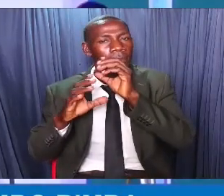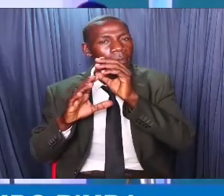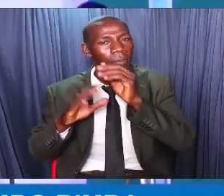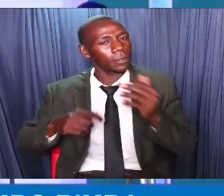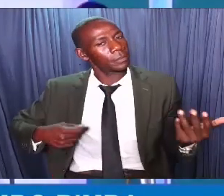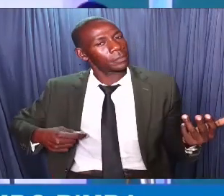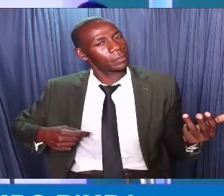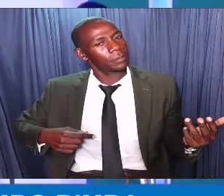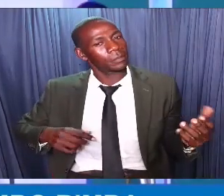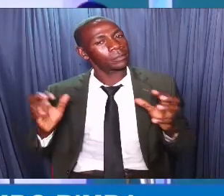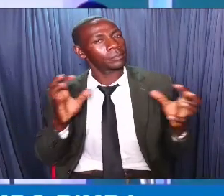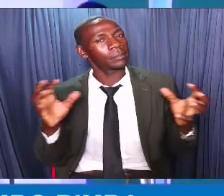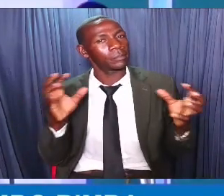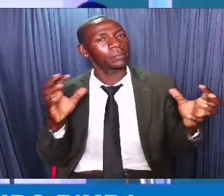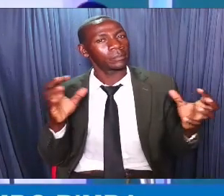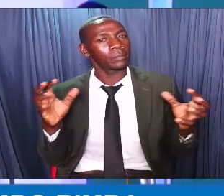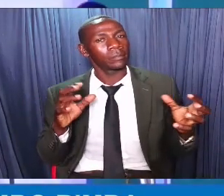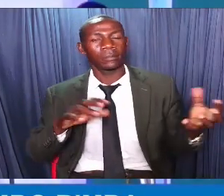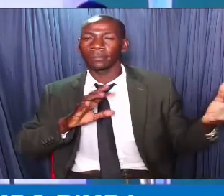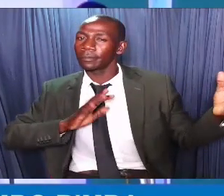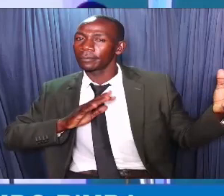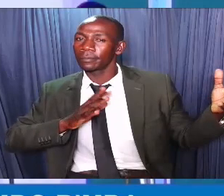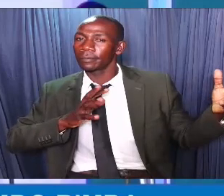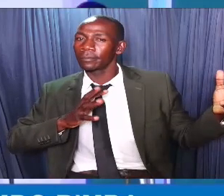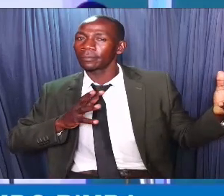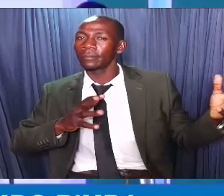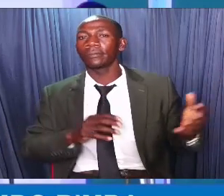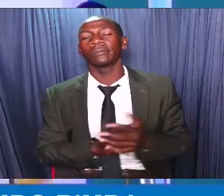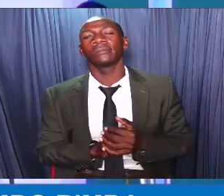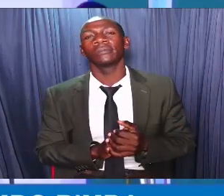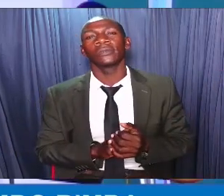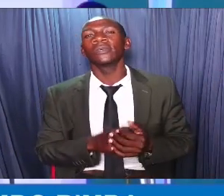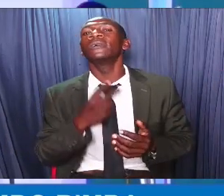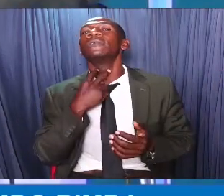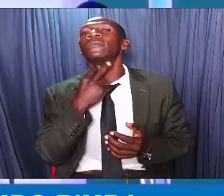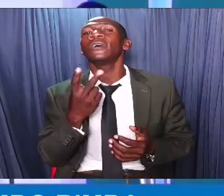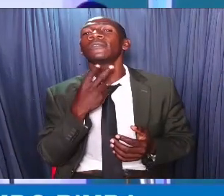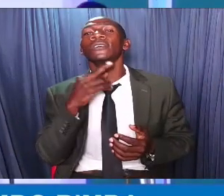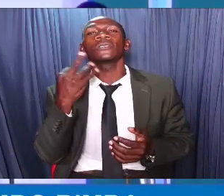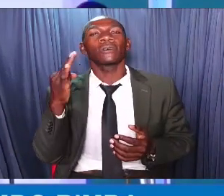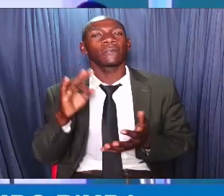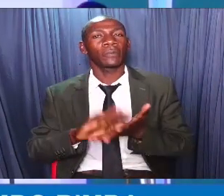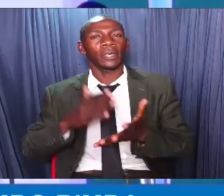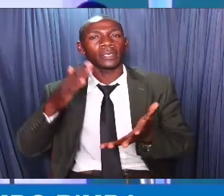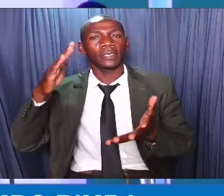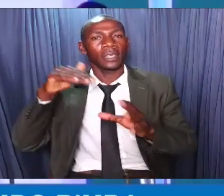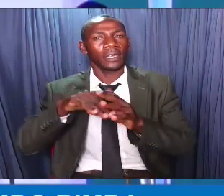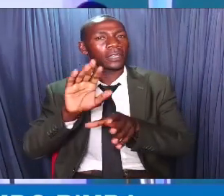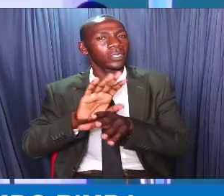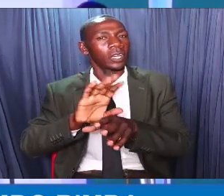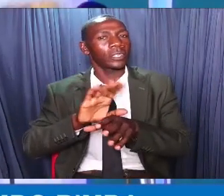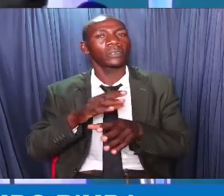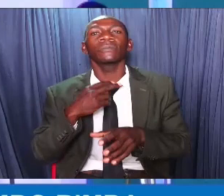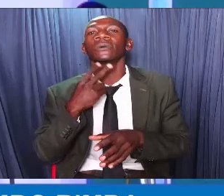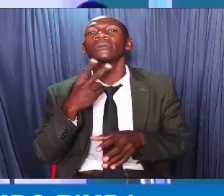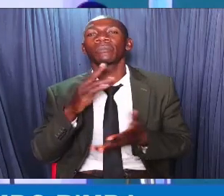kwa mazeze. And it says praise kwa God matari, with all the timbres, cymbals. Sauti za sifa na utukufu mwingi kanisani. Voices